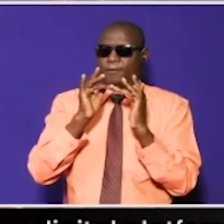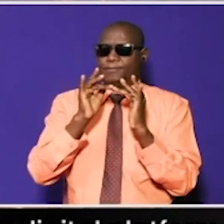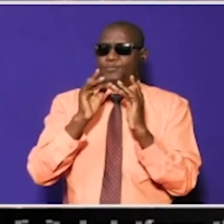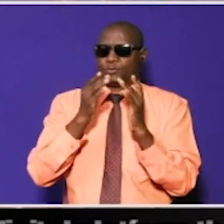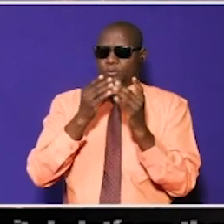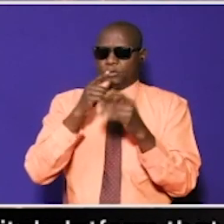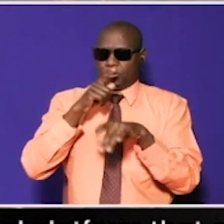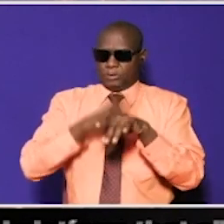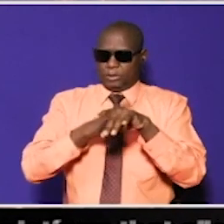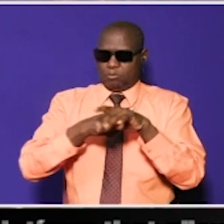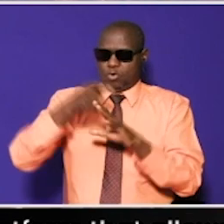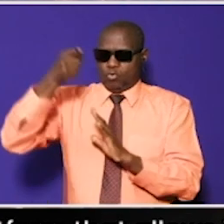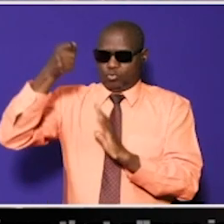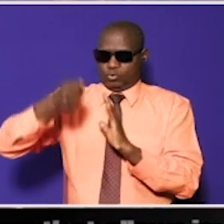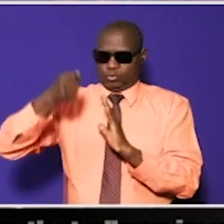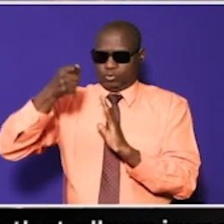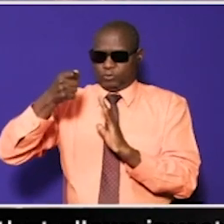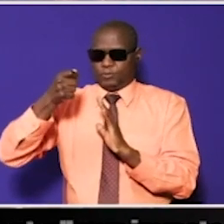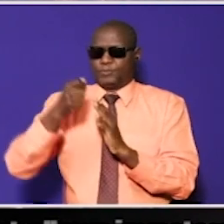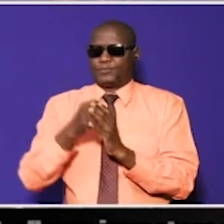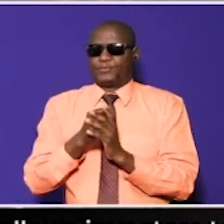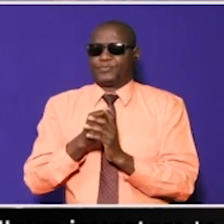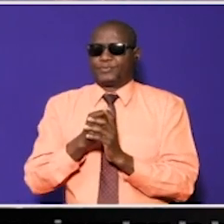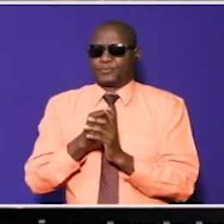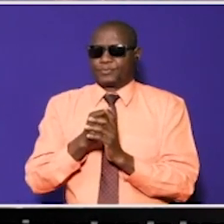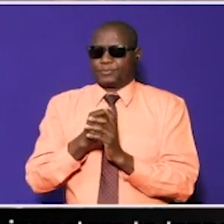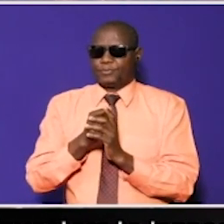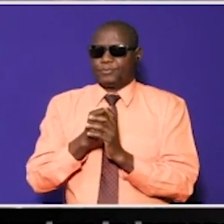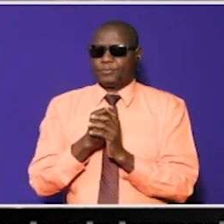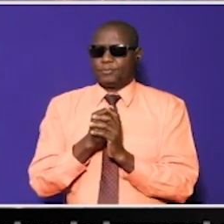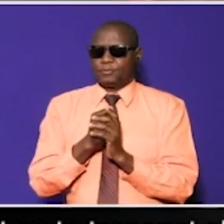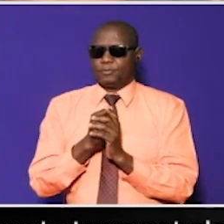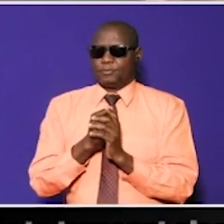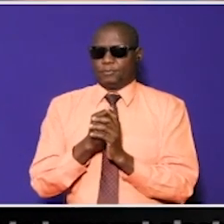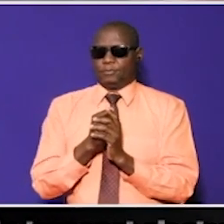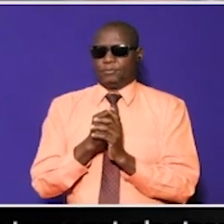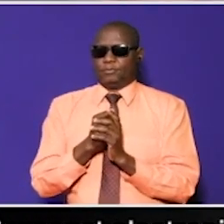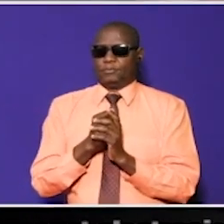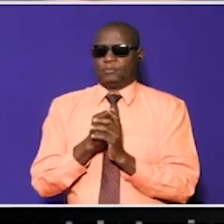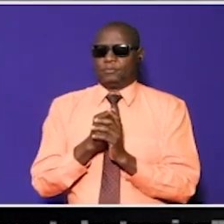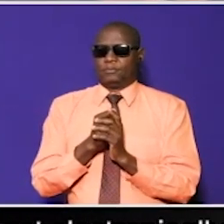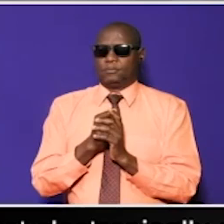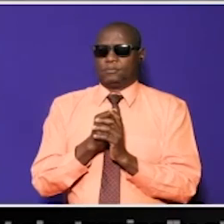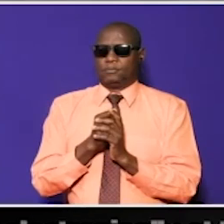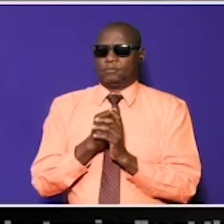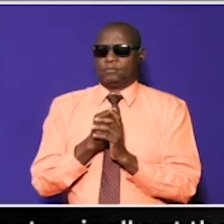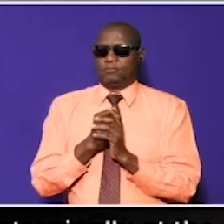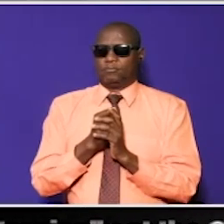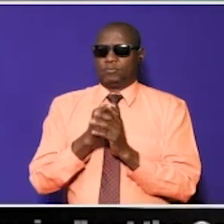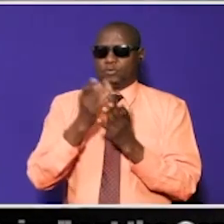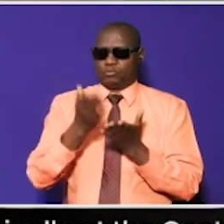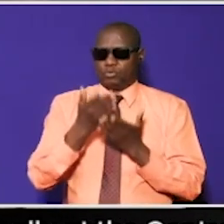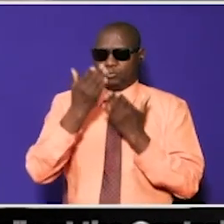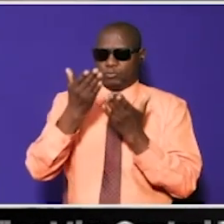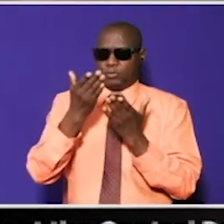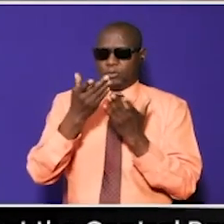auctions. Our very own Gloria Musimbi begins our bulletin with the following story. And by presenting this memorabilia